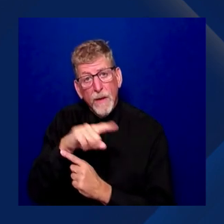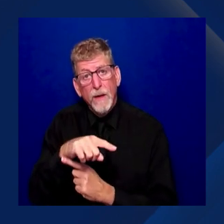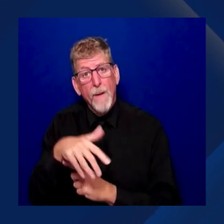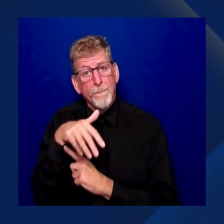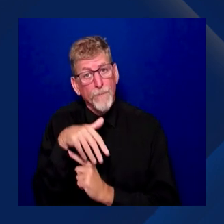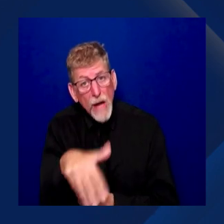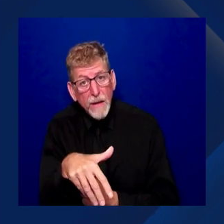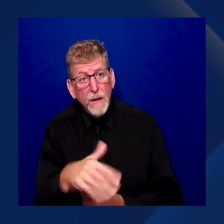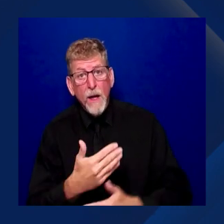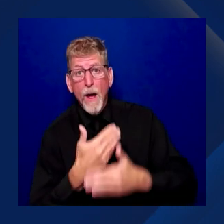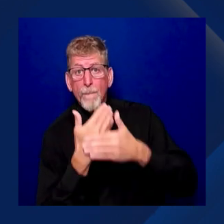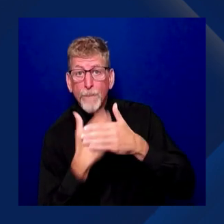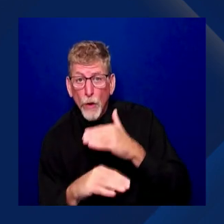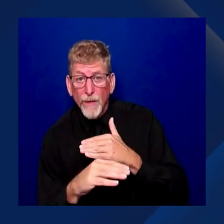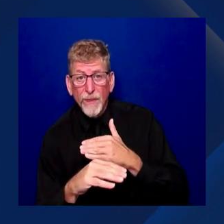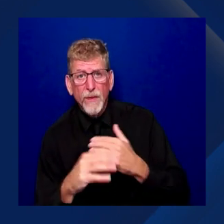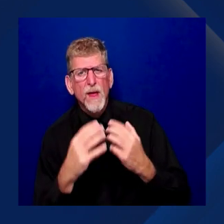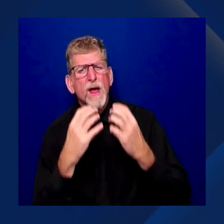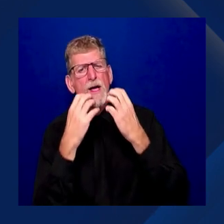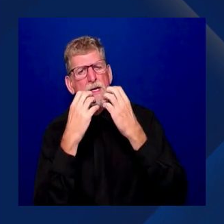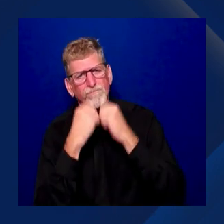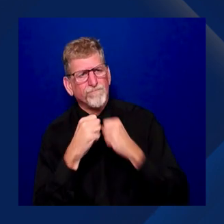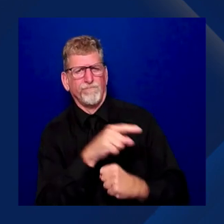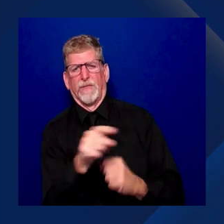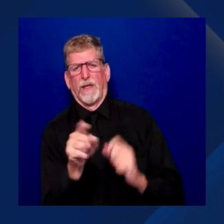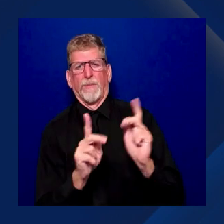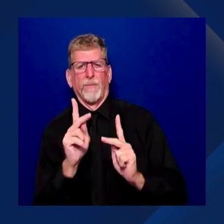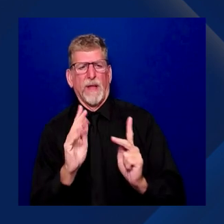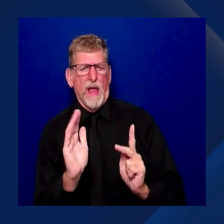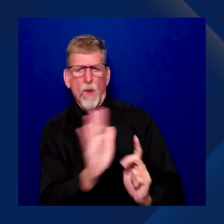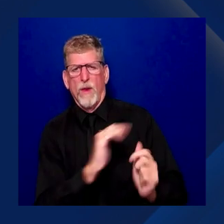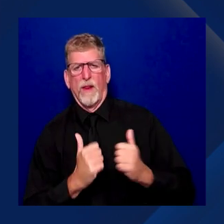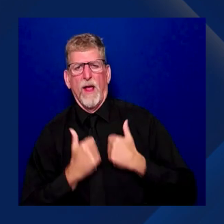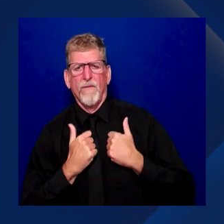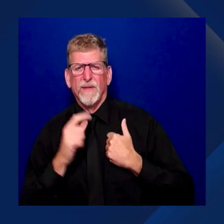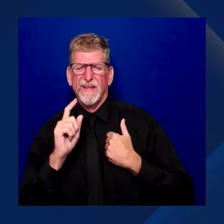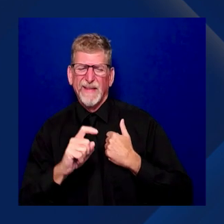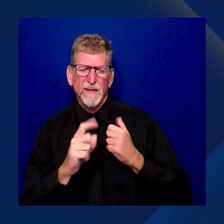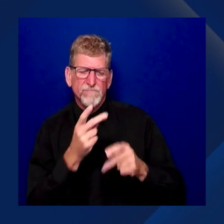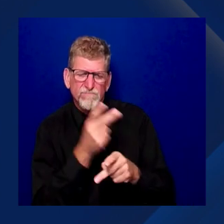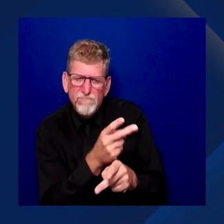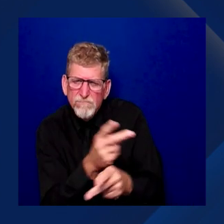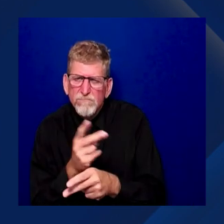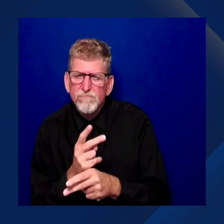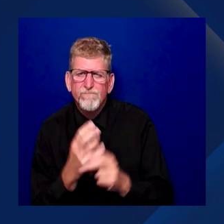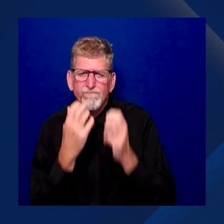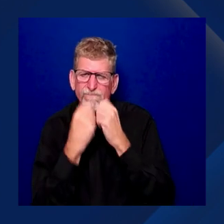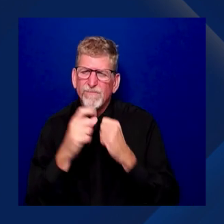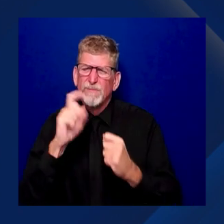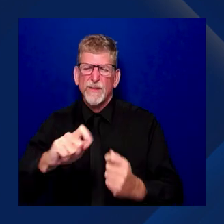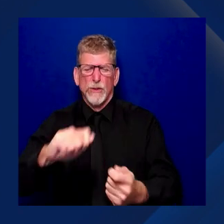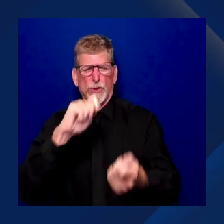we must ensure that we get this right. I'd like to thank the Biden-Harris administration for prioritizing maternal.